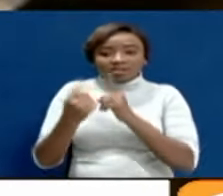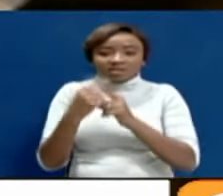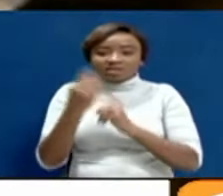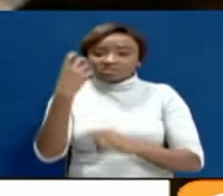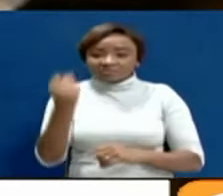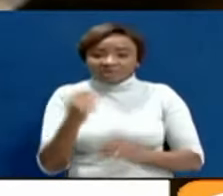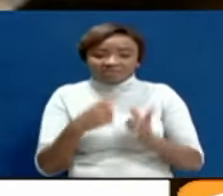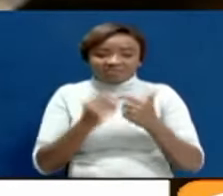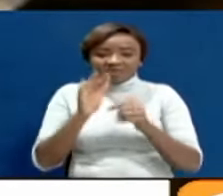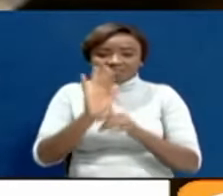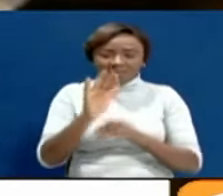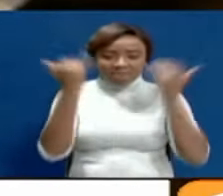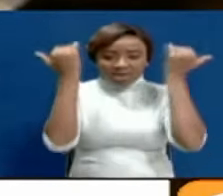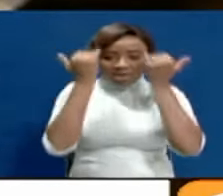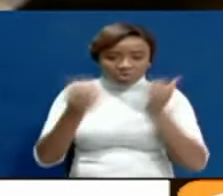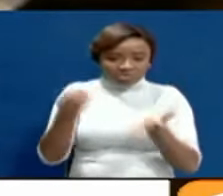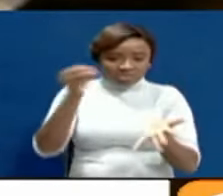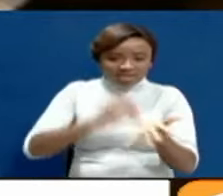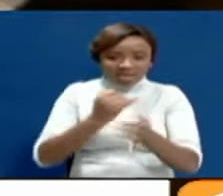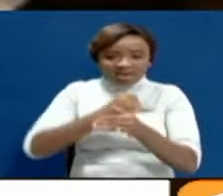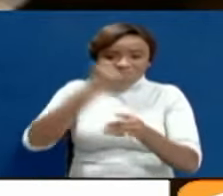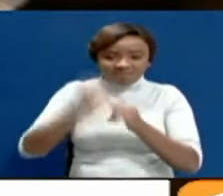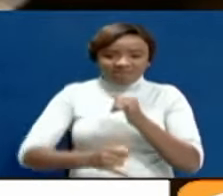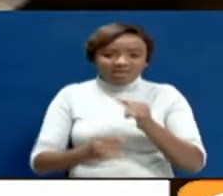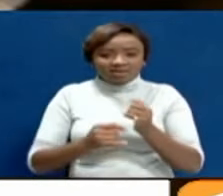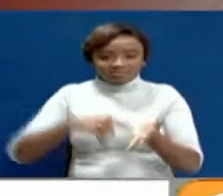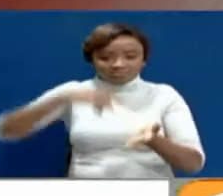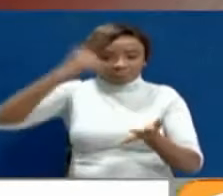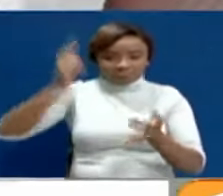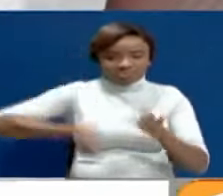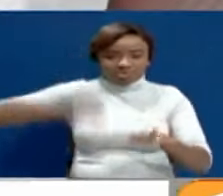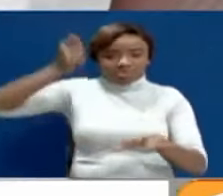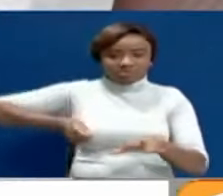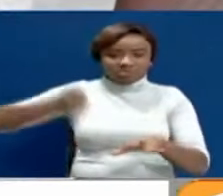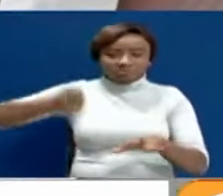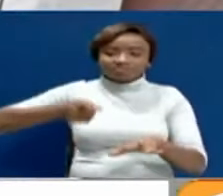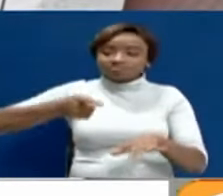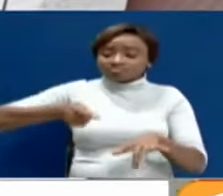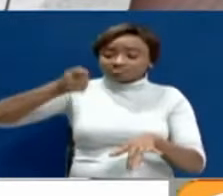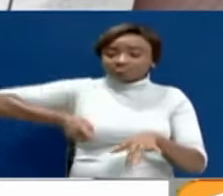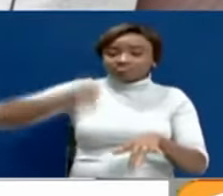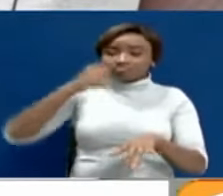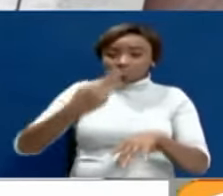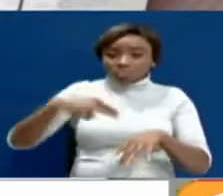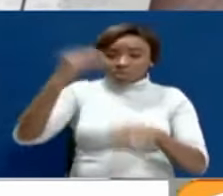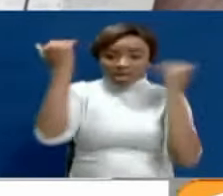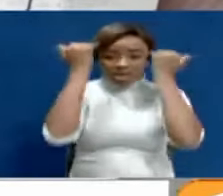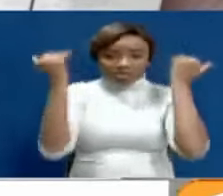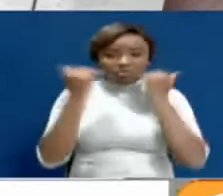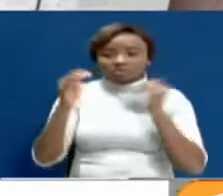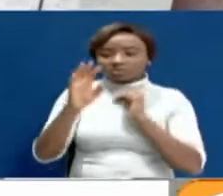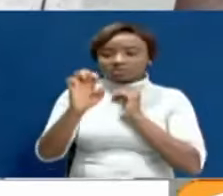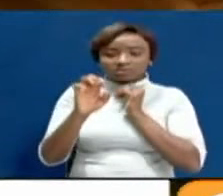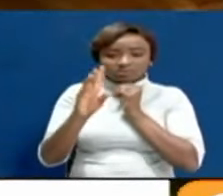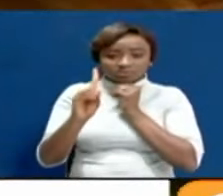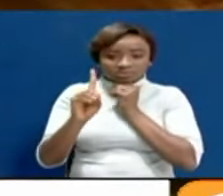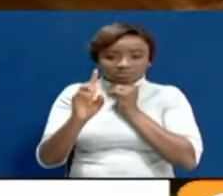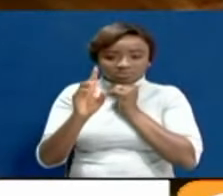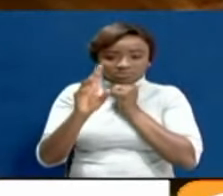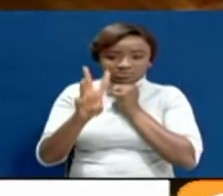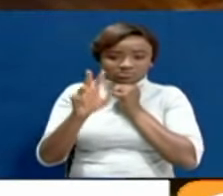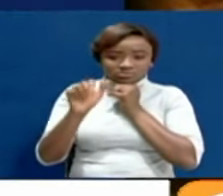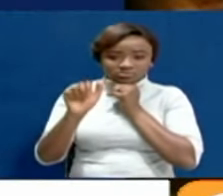pass until the courts would finally render a verdict. The ruling by High Court Judge Edward Murevi,